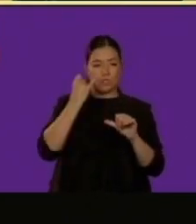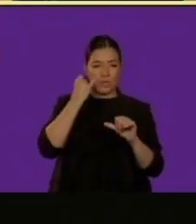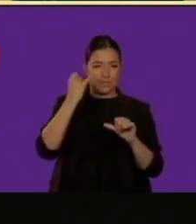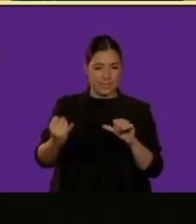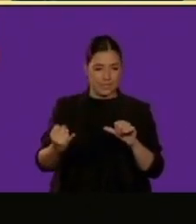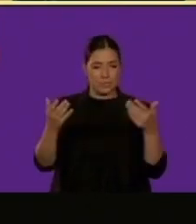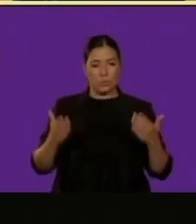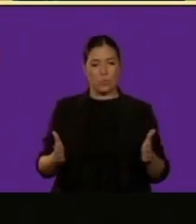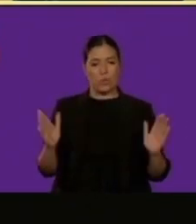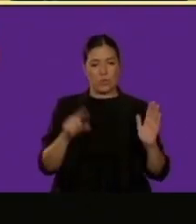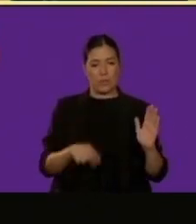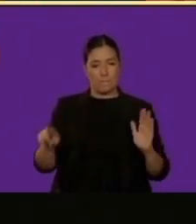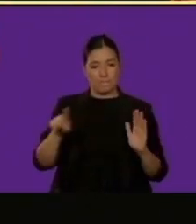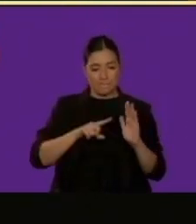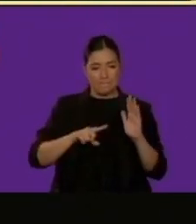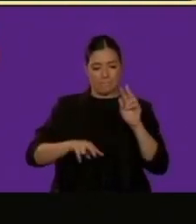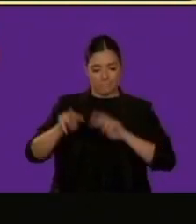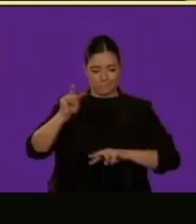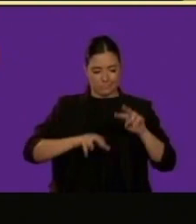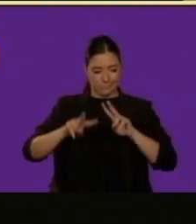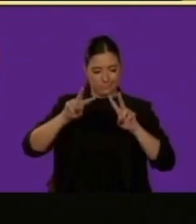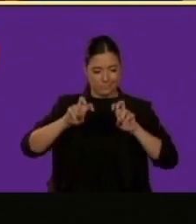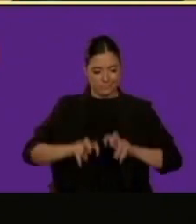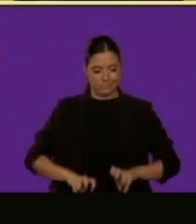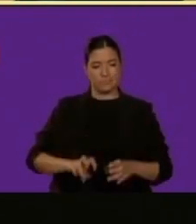the activities, to create materials.